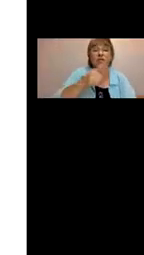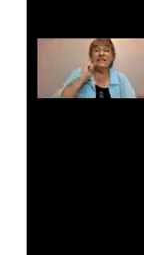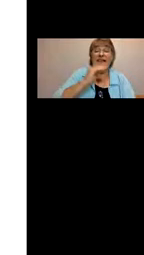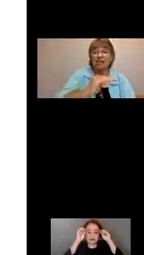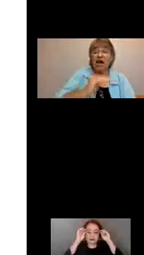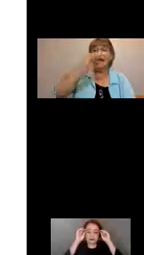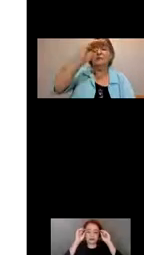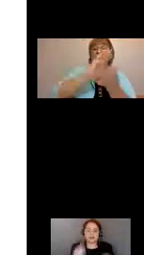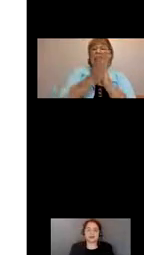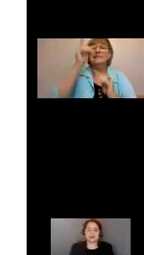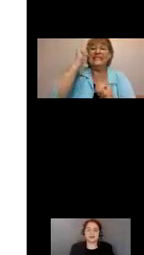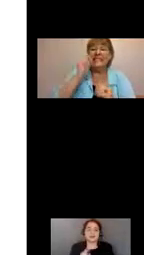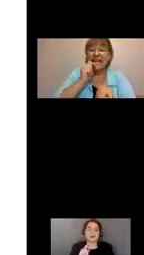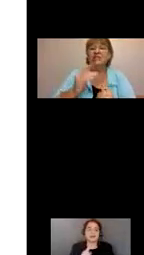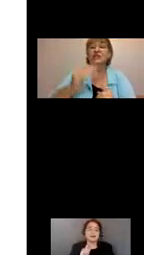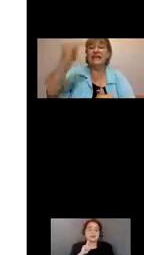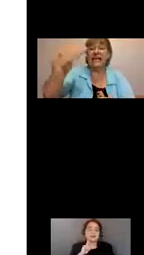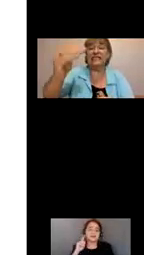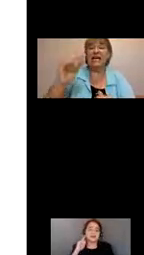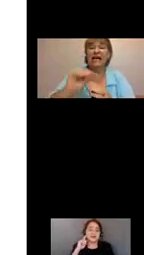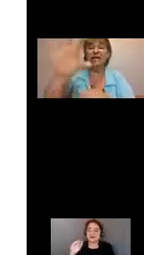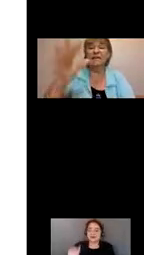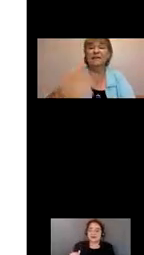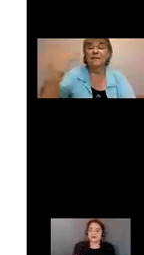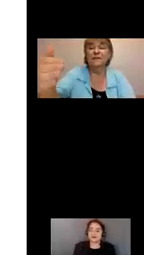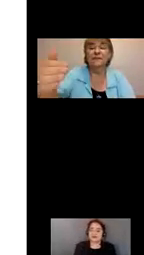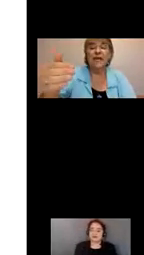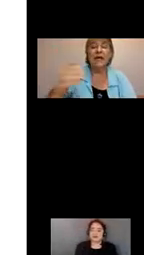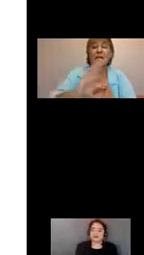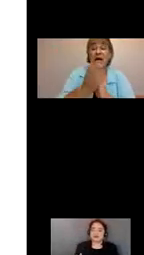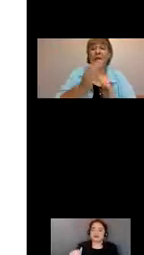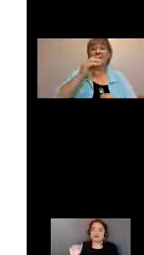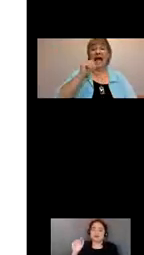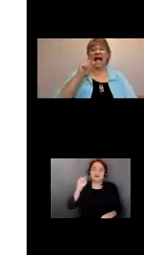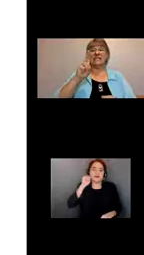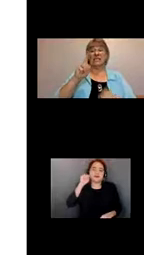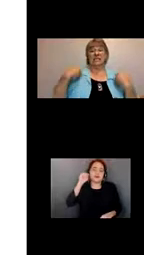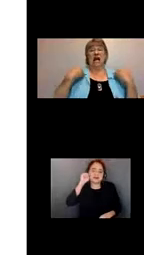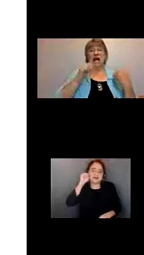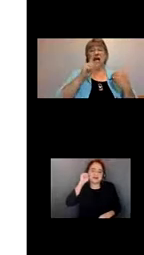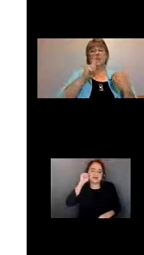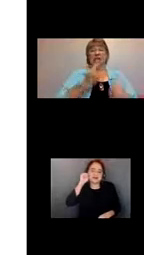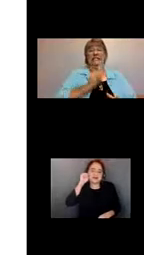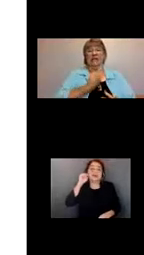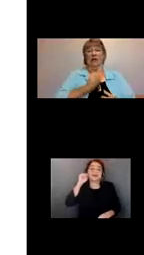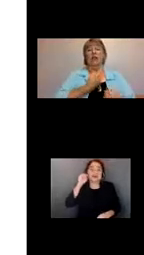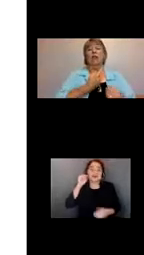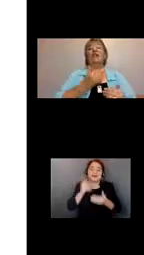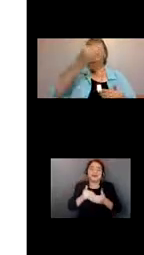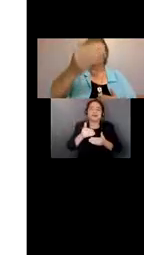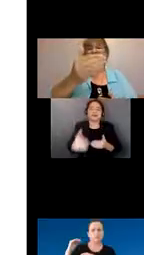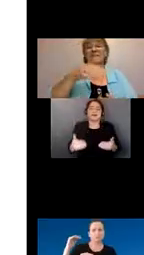So the deaf child becomes a teenager. The next slide becomes adult, young adult,